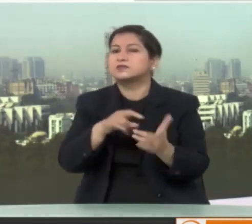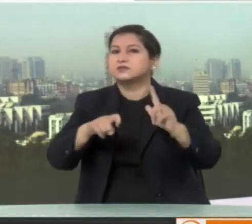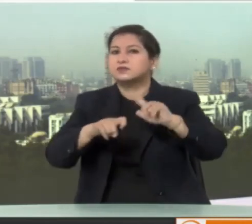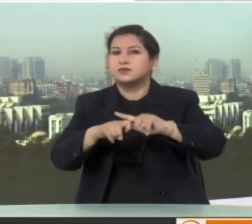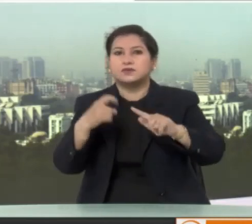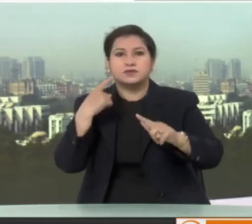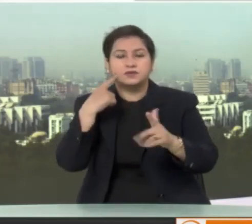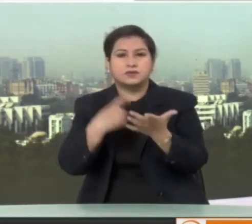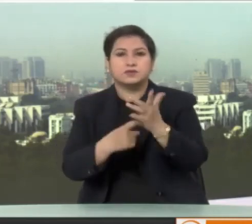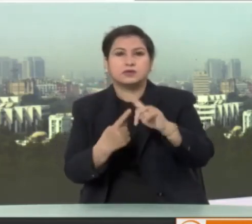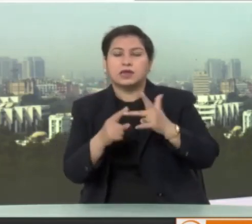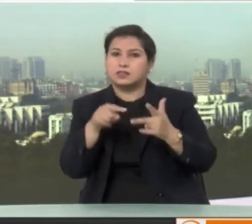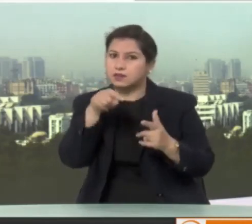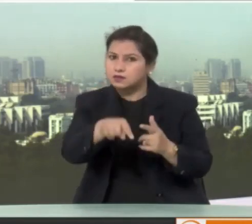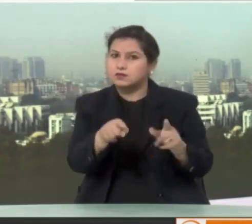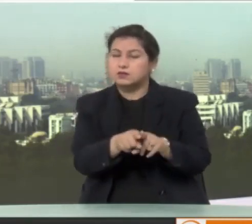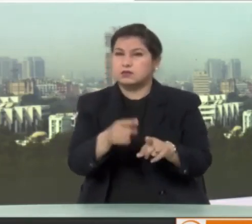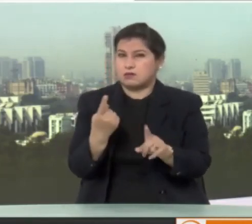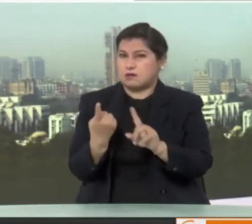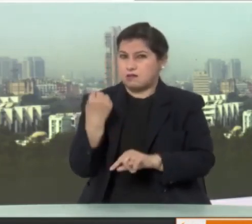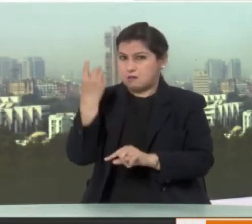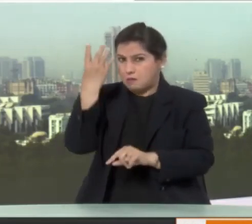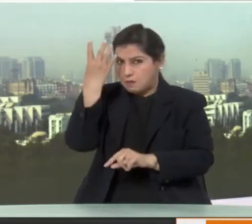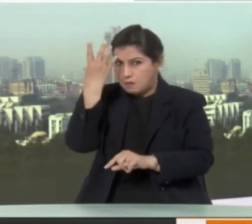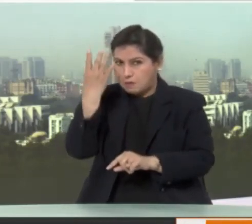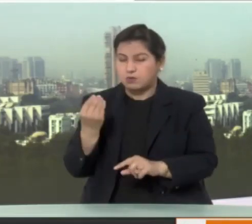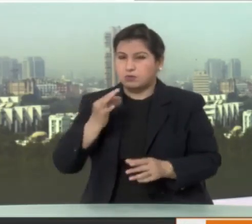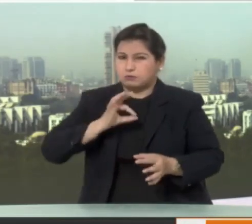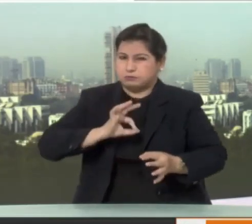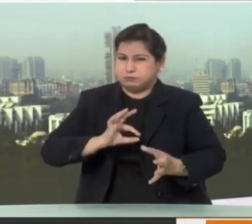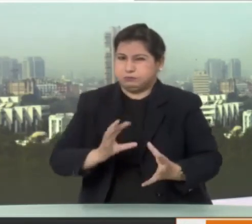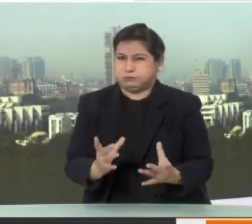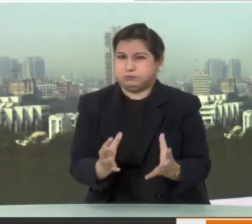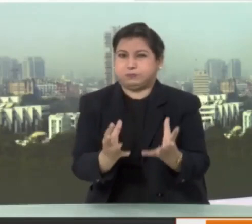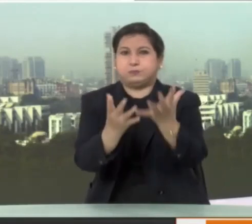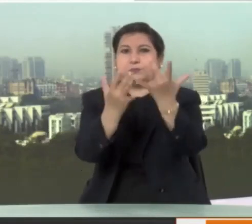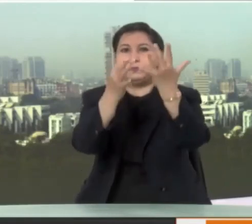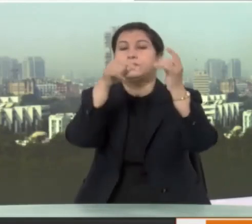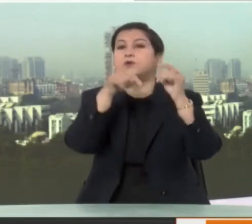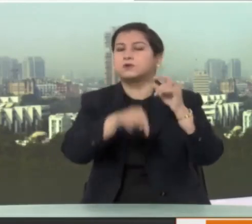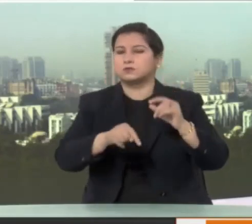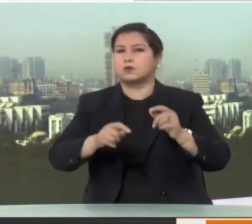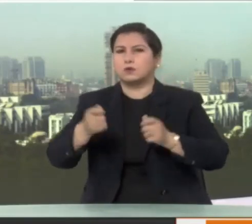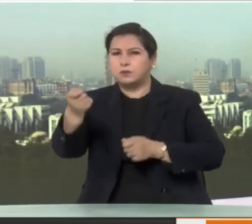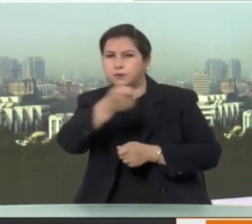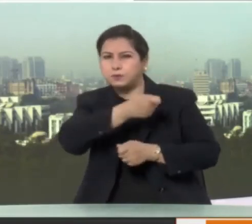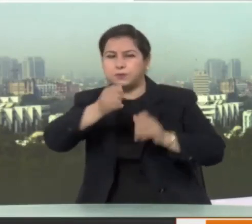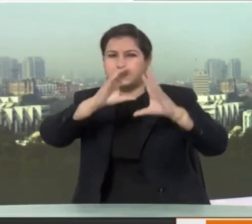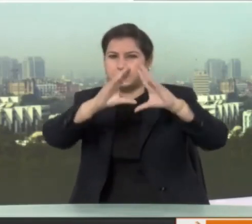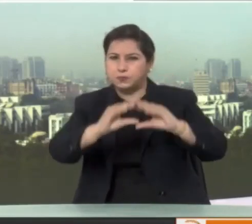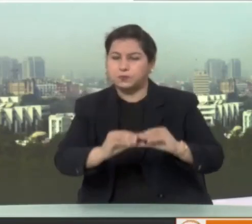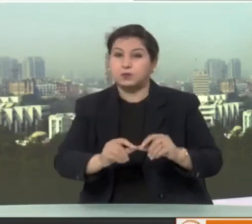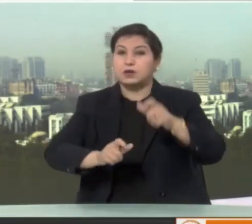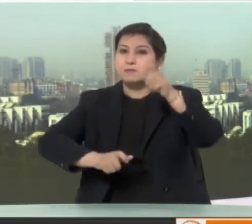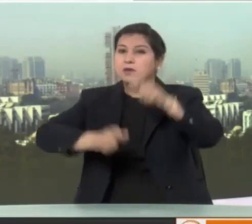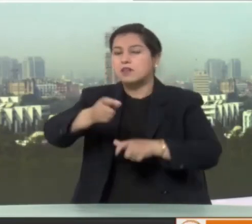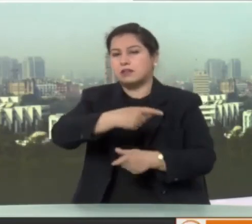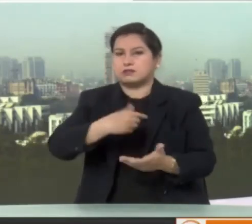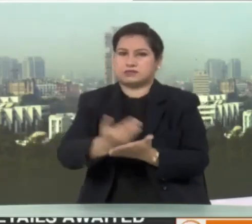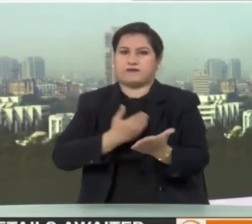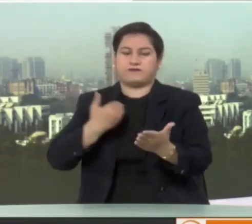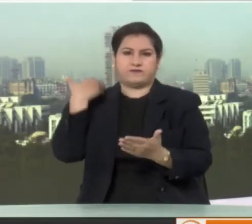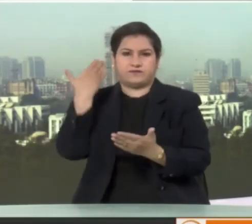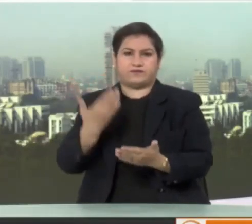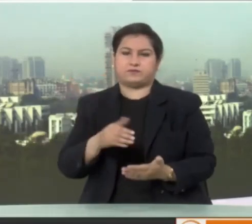fire tenders rushed to douse the flames, which were brought under control. There are no reports of any casualties so far and